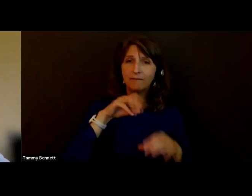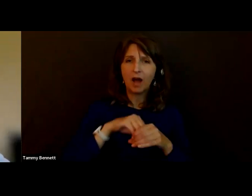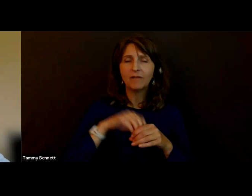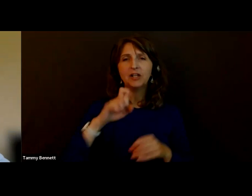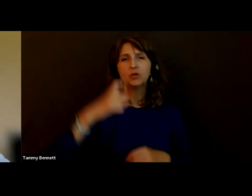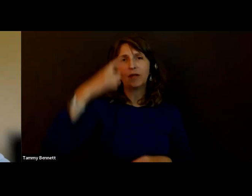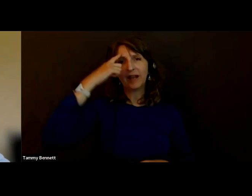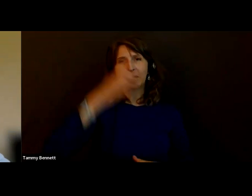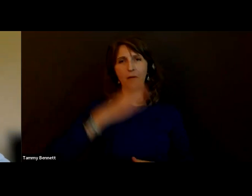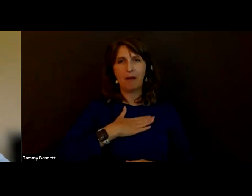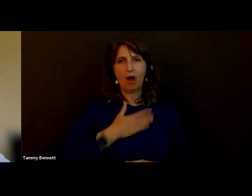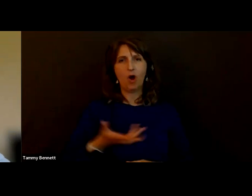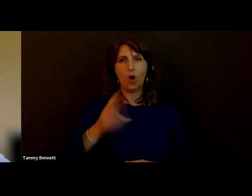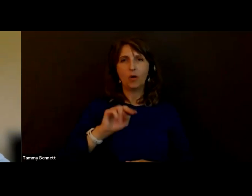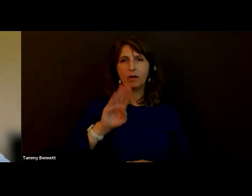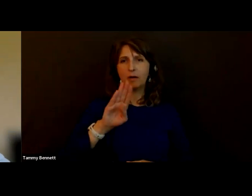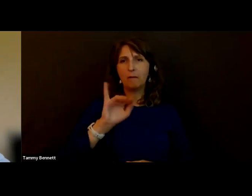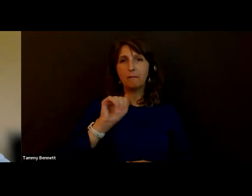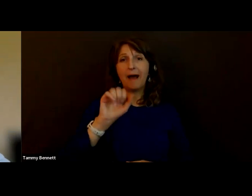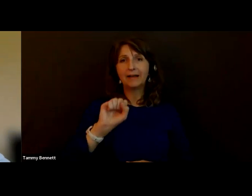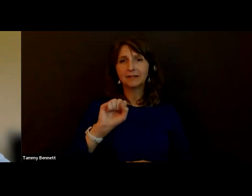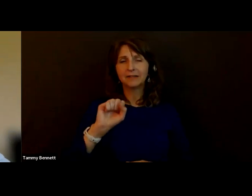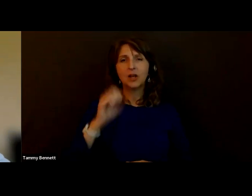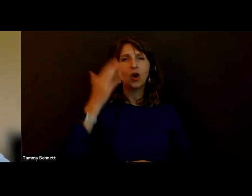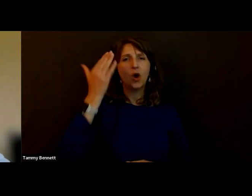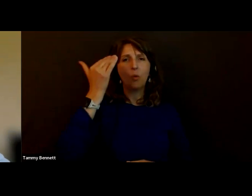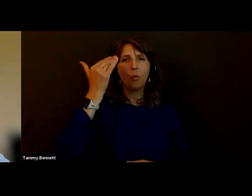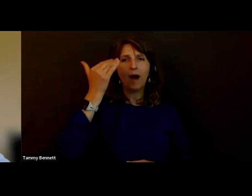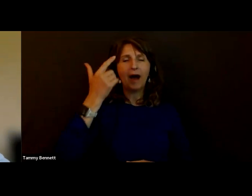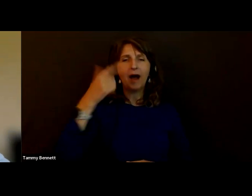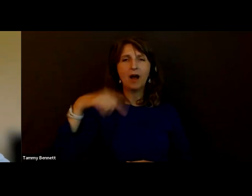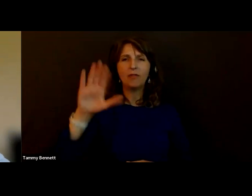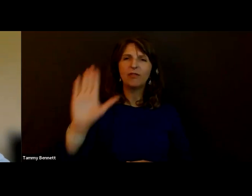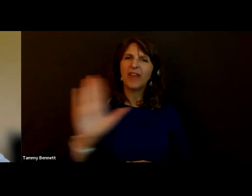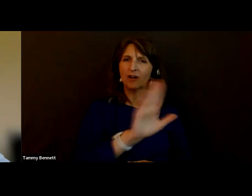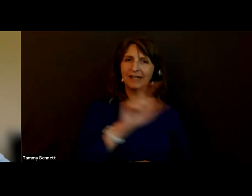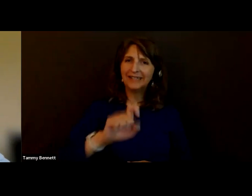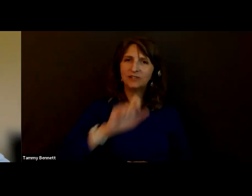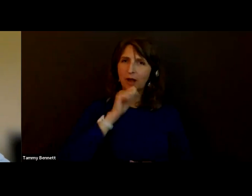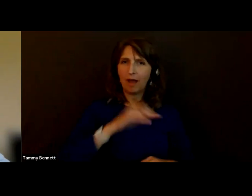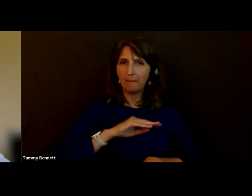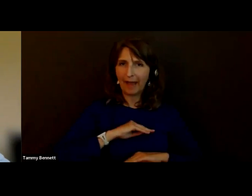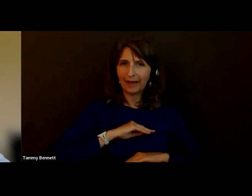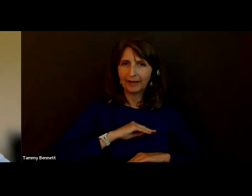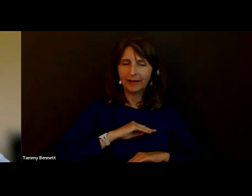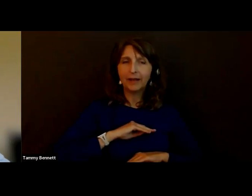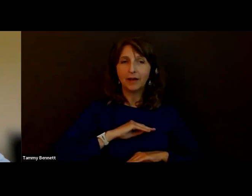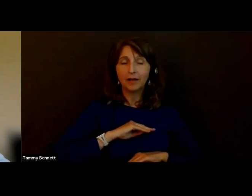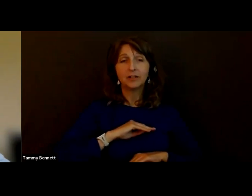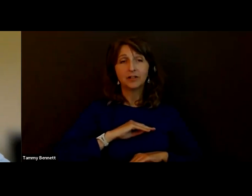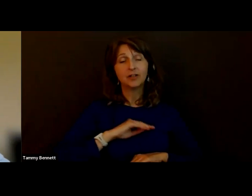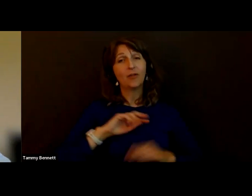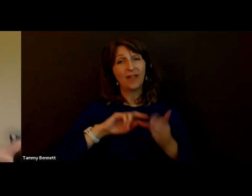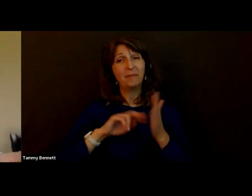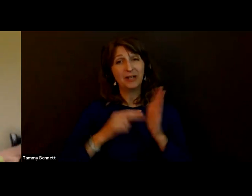breakdowns and their own biases and what is stopping them from meeting those needs. In order to do that, you would have to be very open